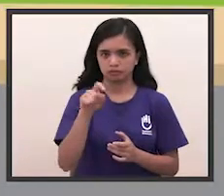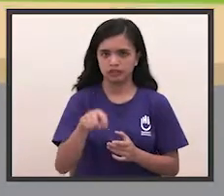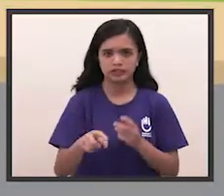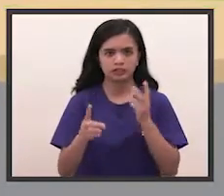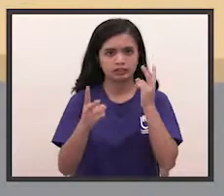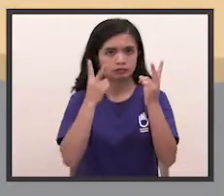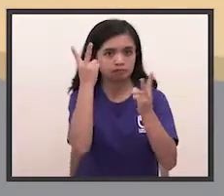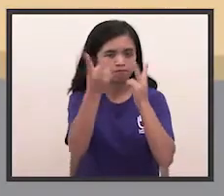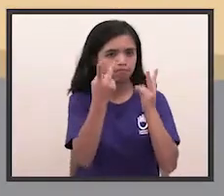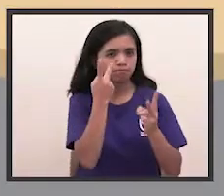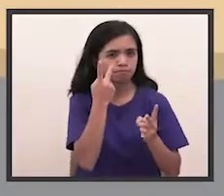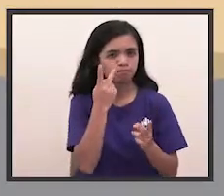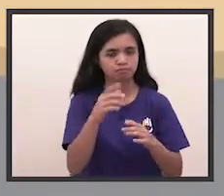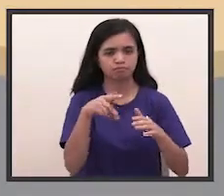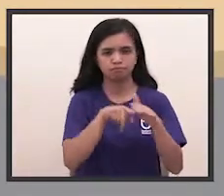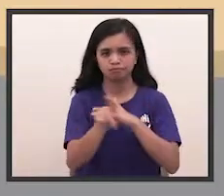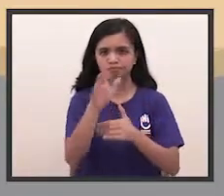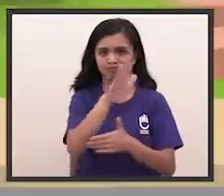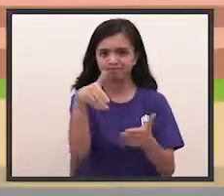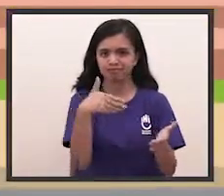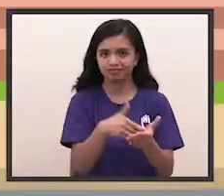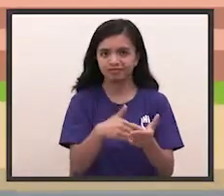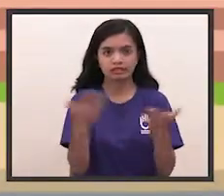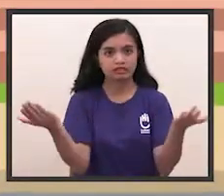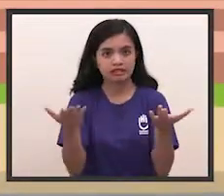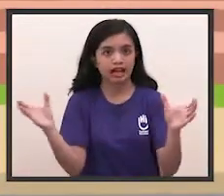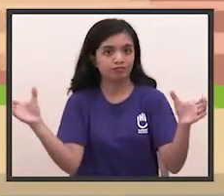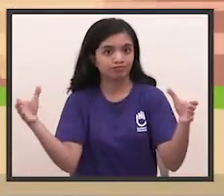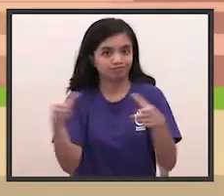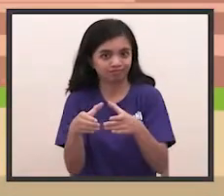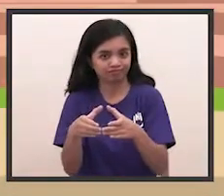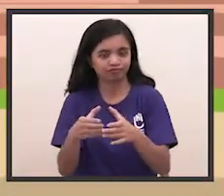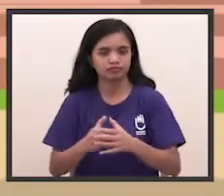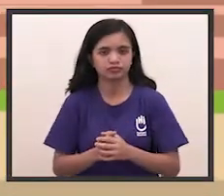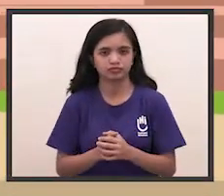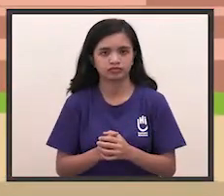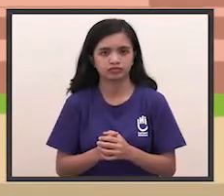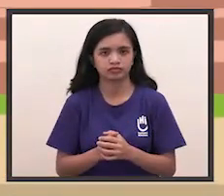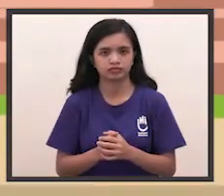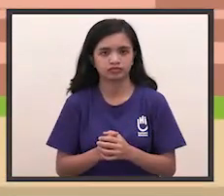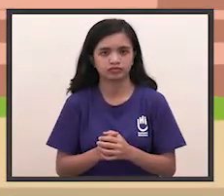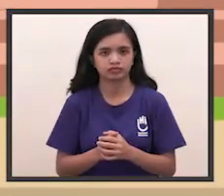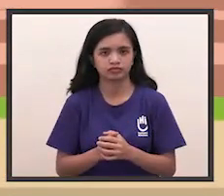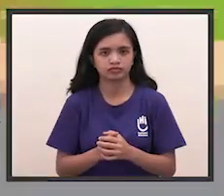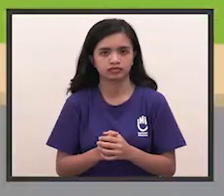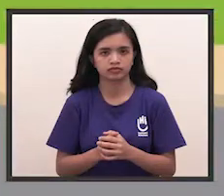Visit evacuation centers, assembly areas,